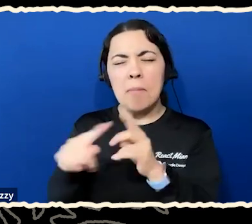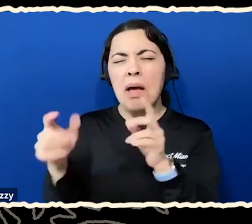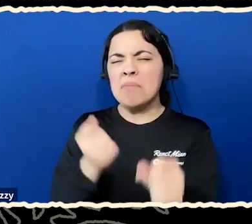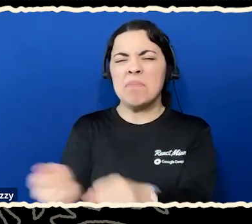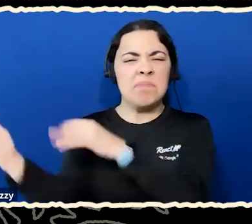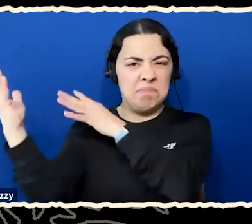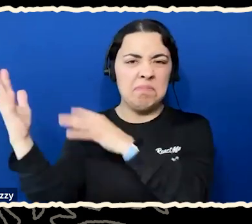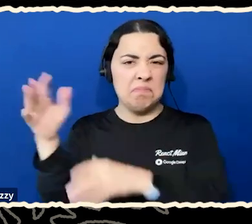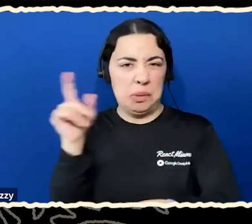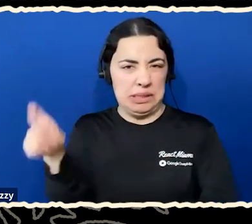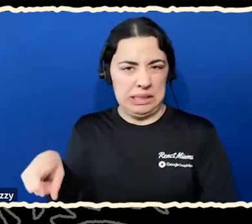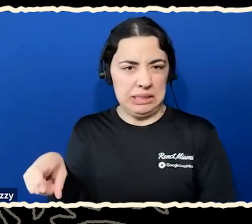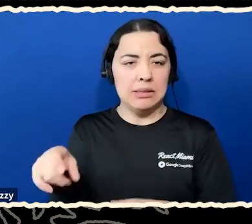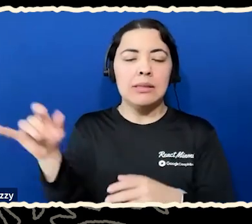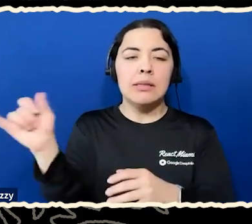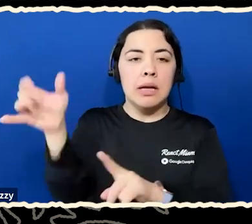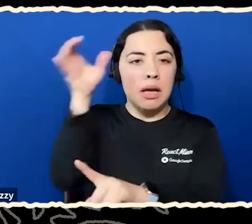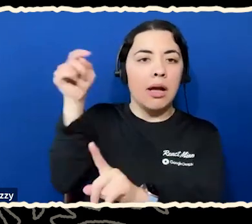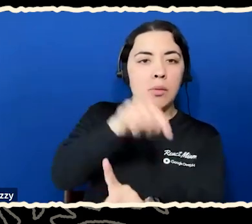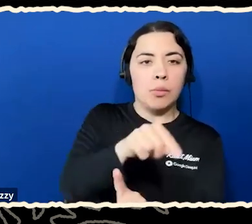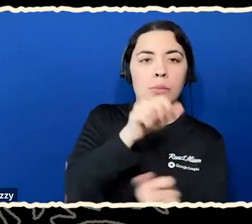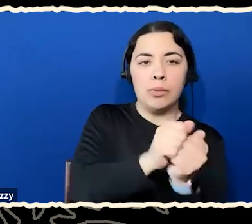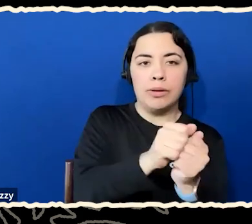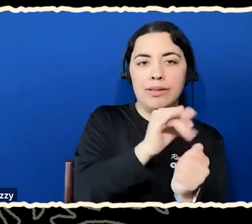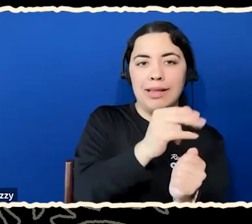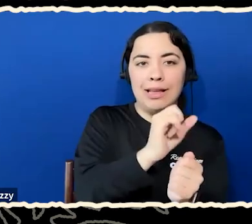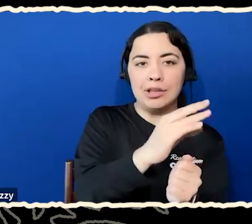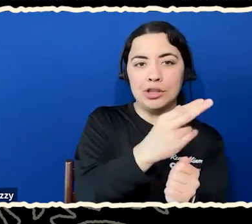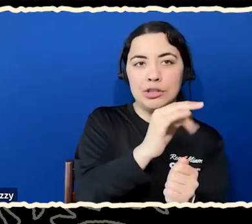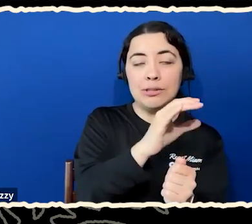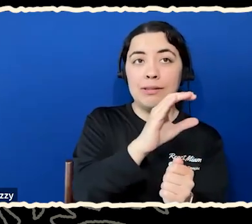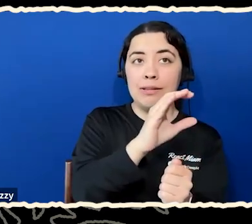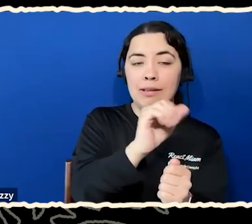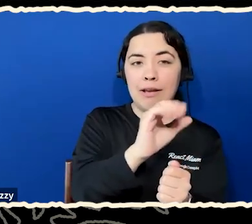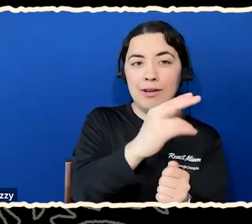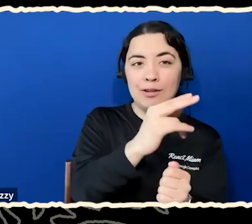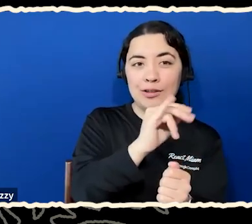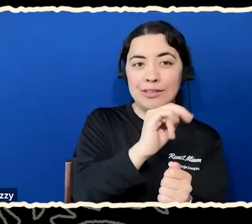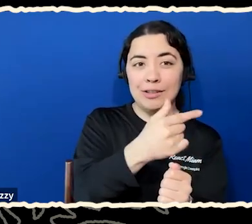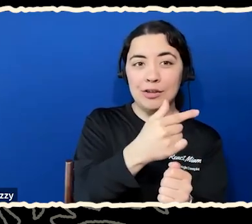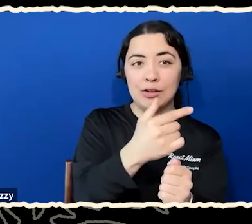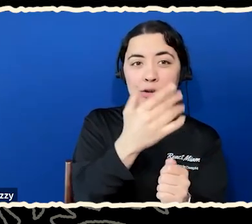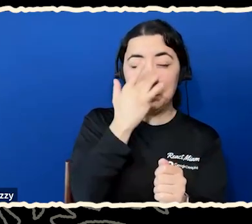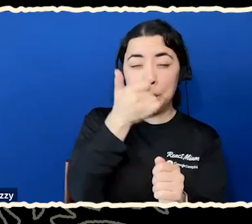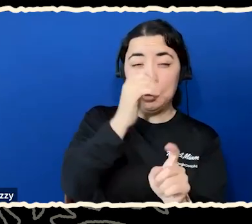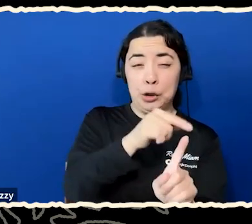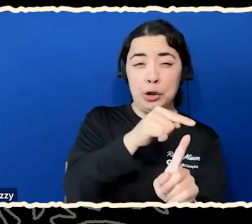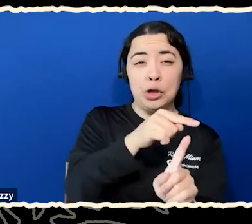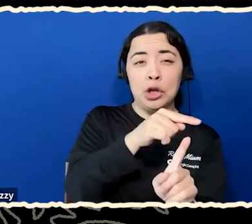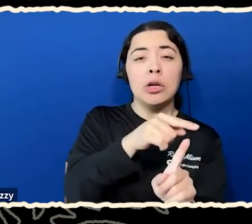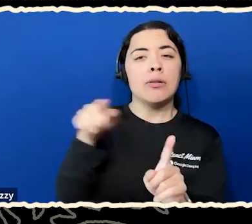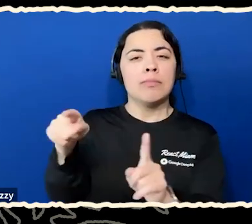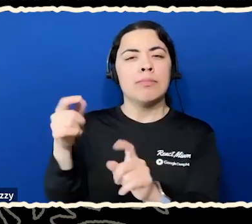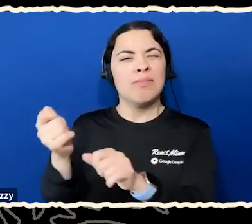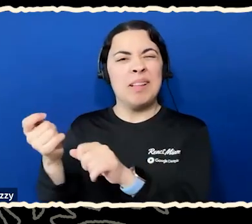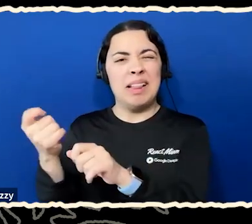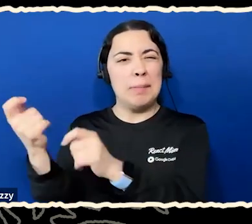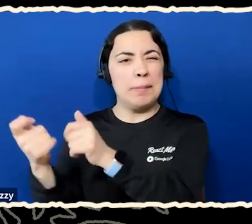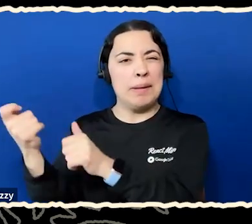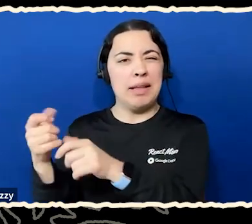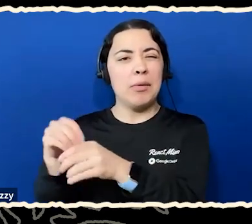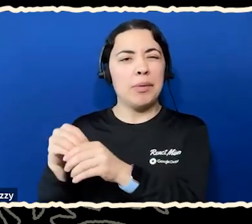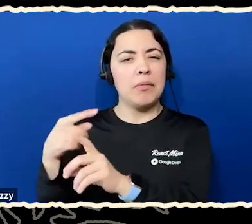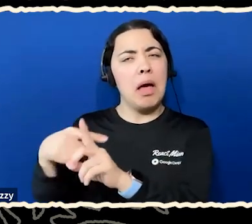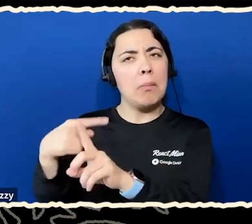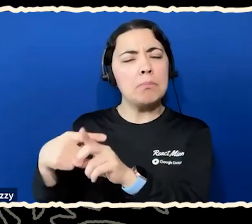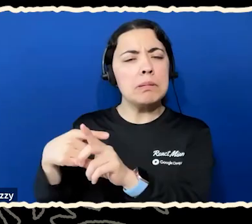with the caching earlier, we can now eliminate these in-between states with optimistic updates. And